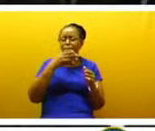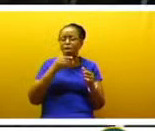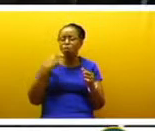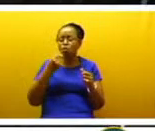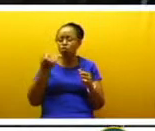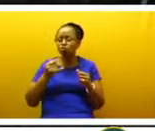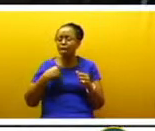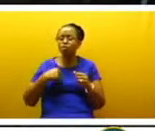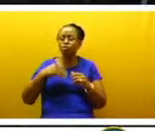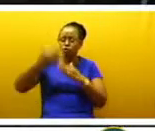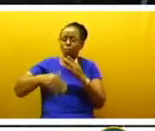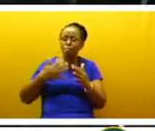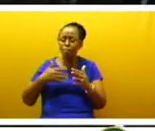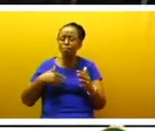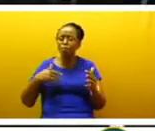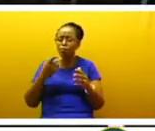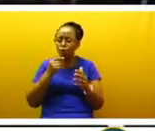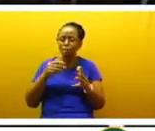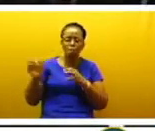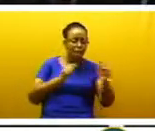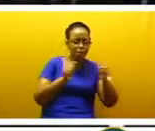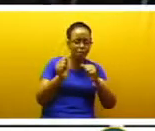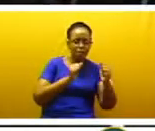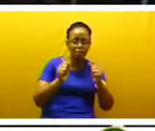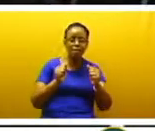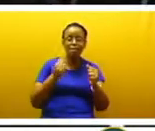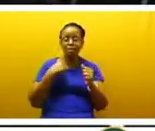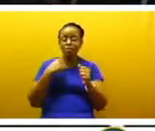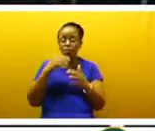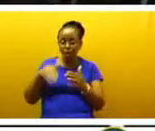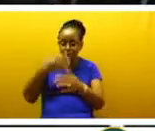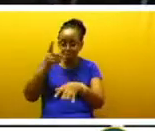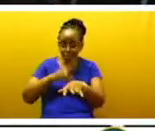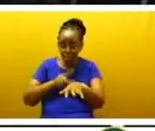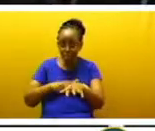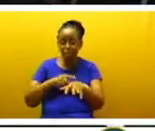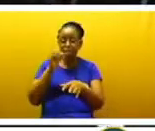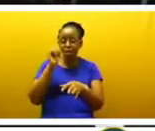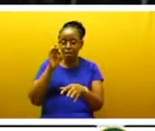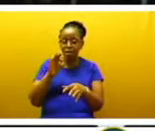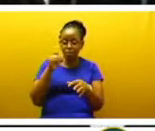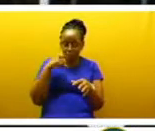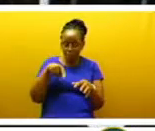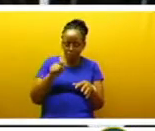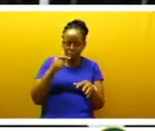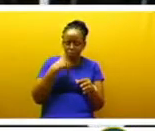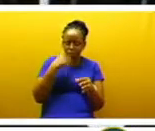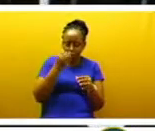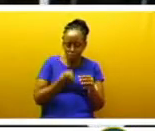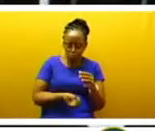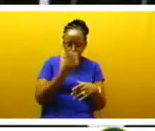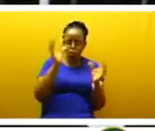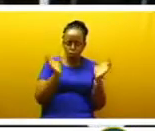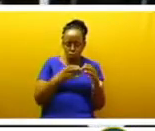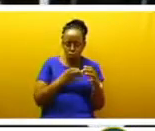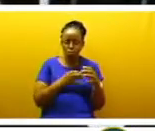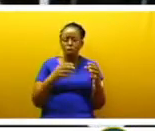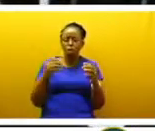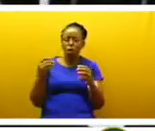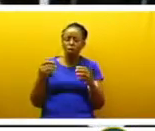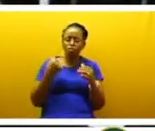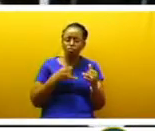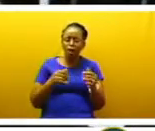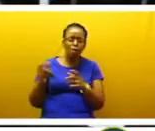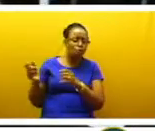Next time, when there is a manufactured group assaulting another